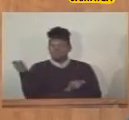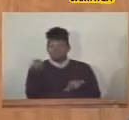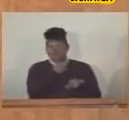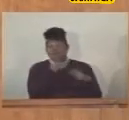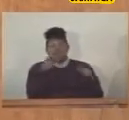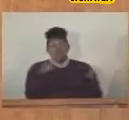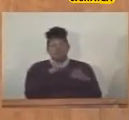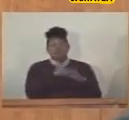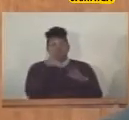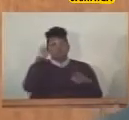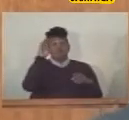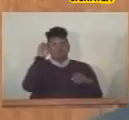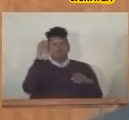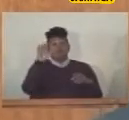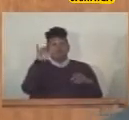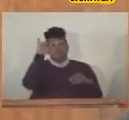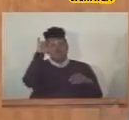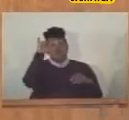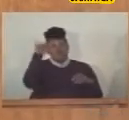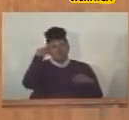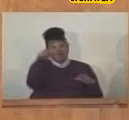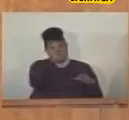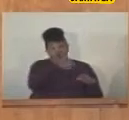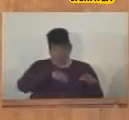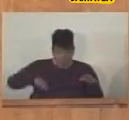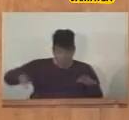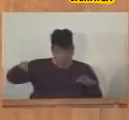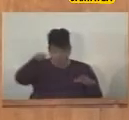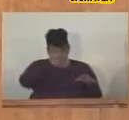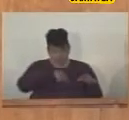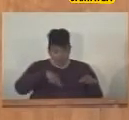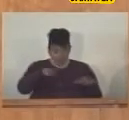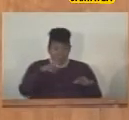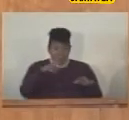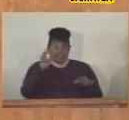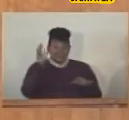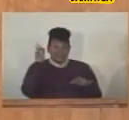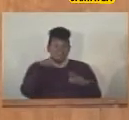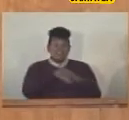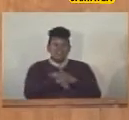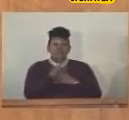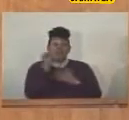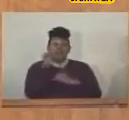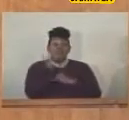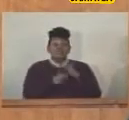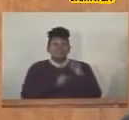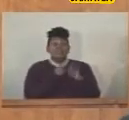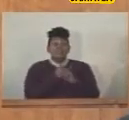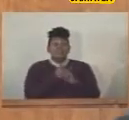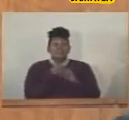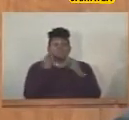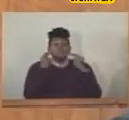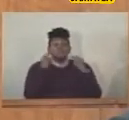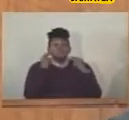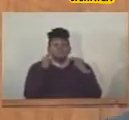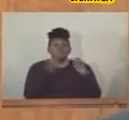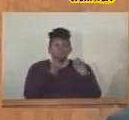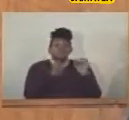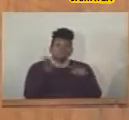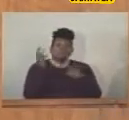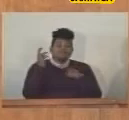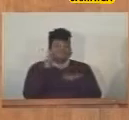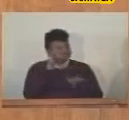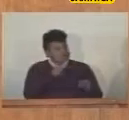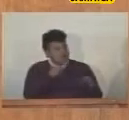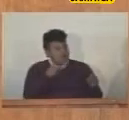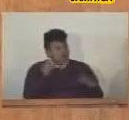Airport roundabout, it found its way in the international feed. Not surprising that